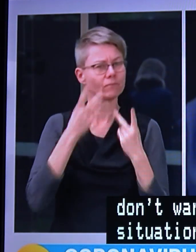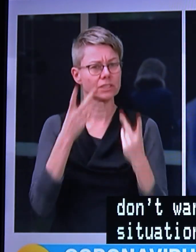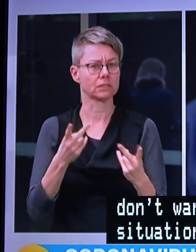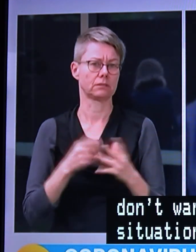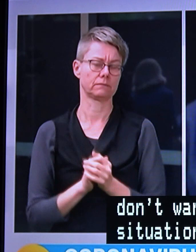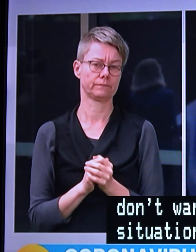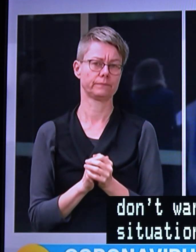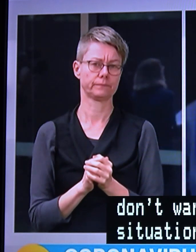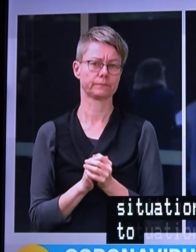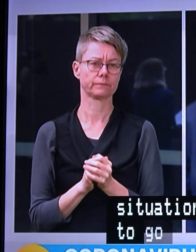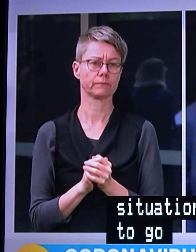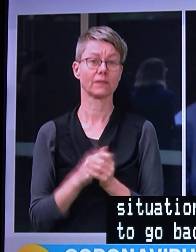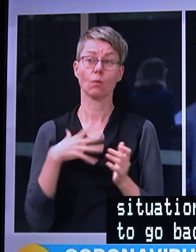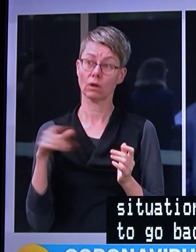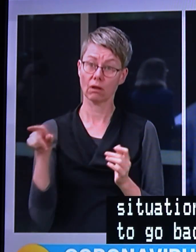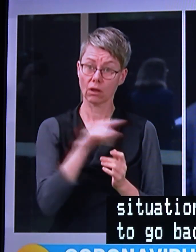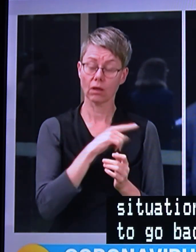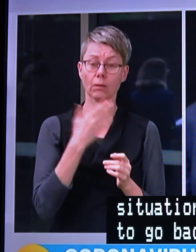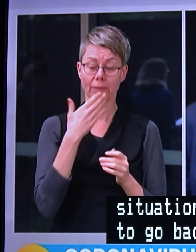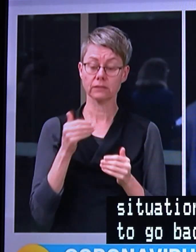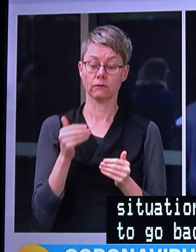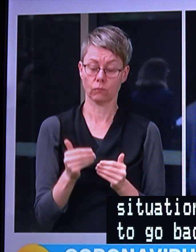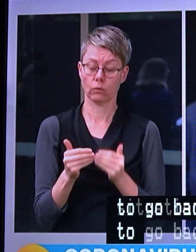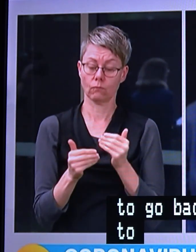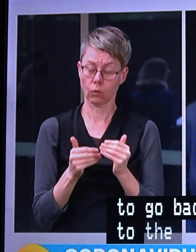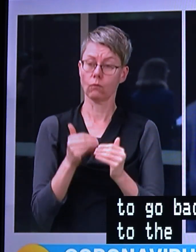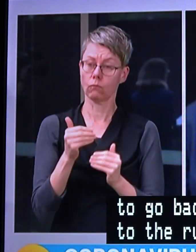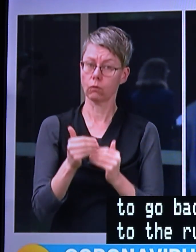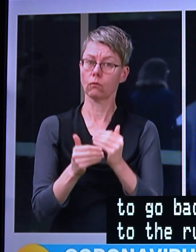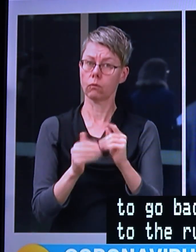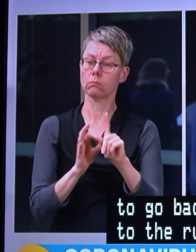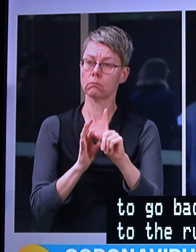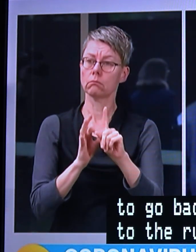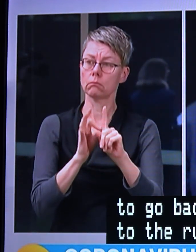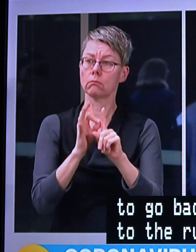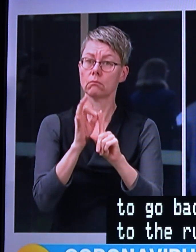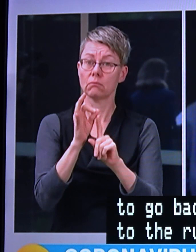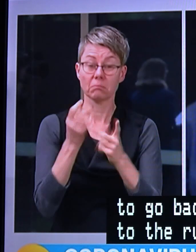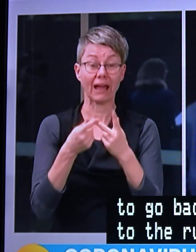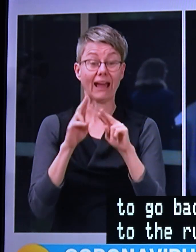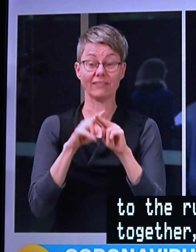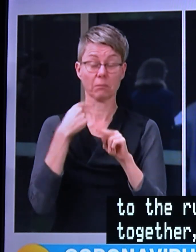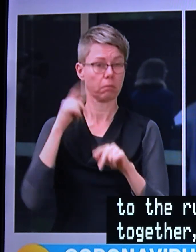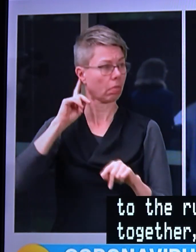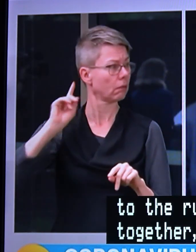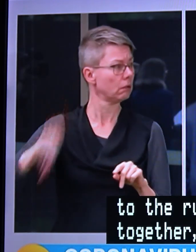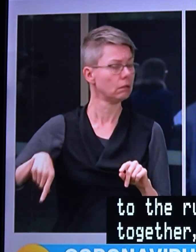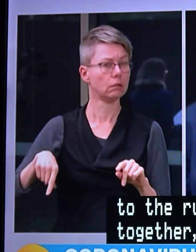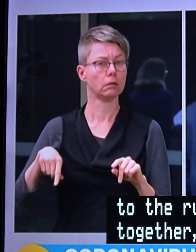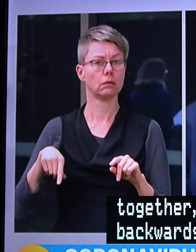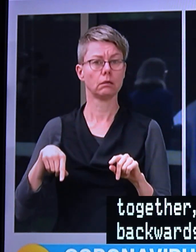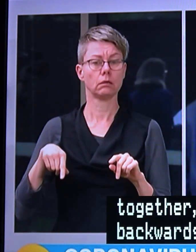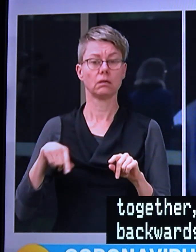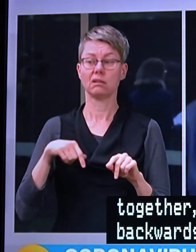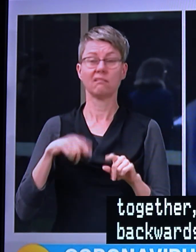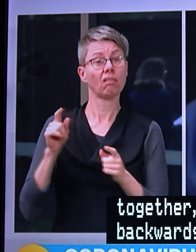in terms of the restrictions. I want us to keep making steps forward, and we can only do that if everybody cooperates and everybody respects the